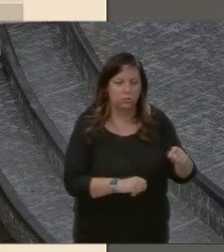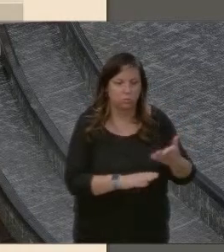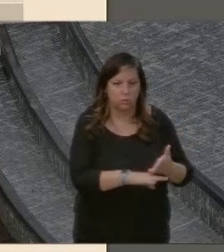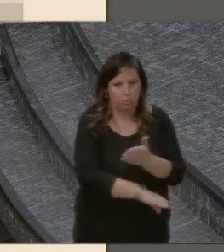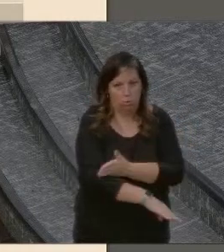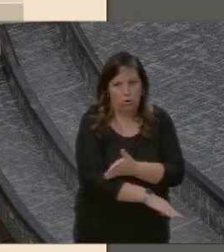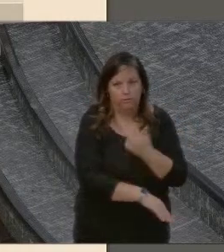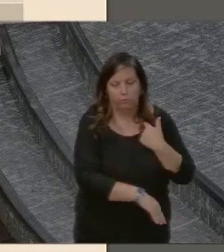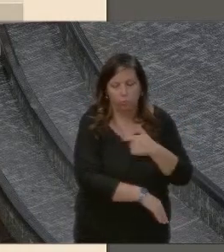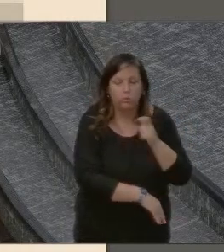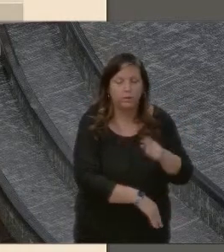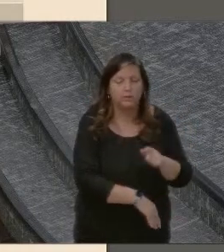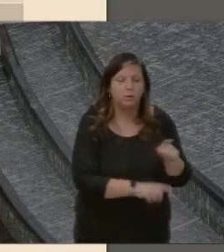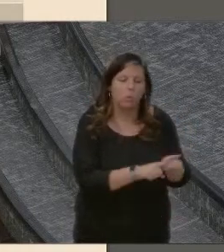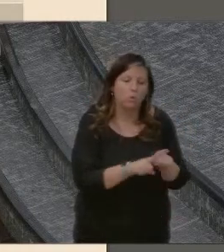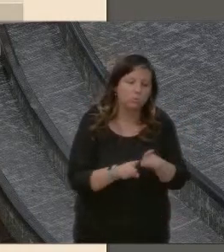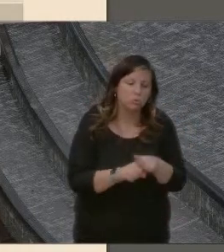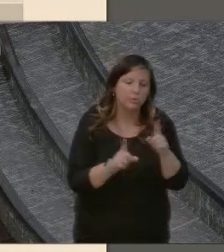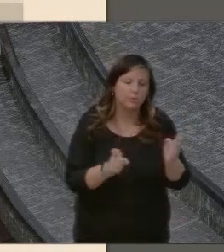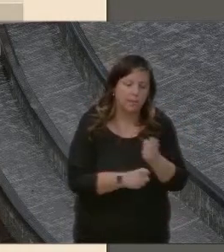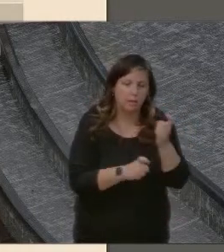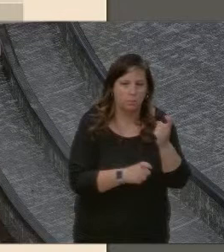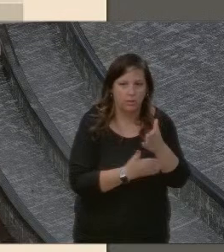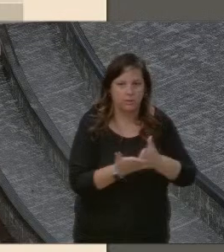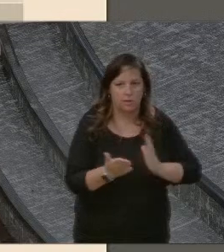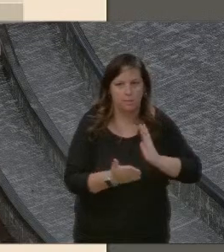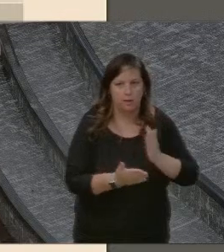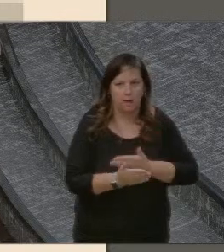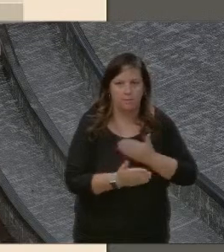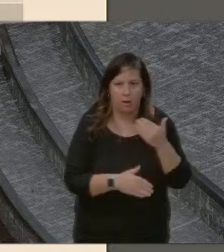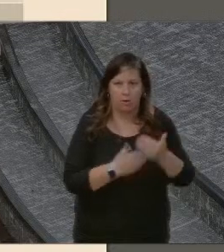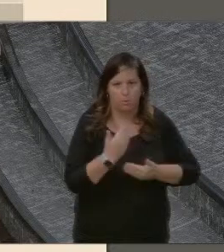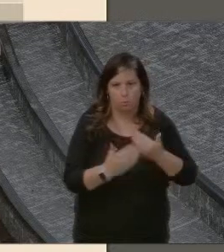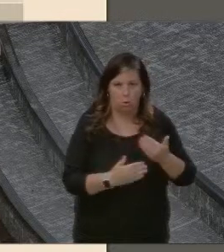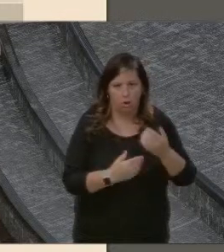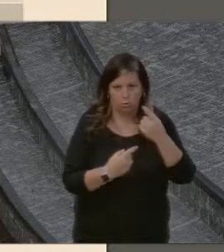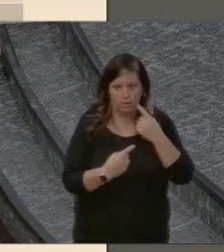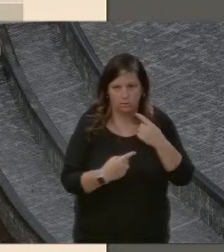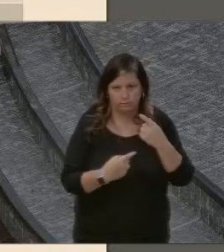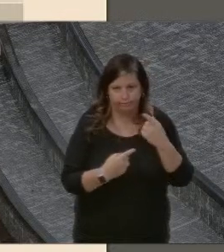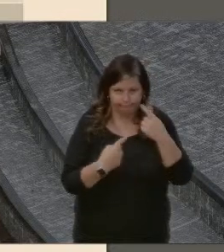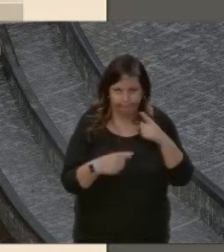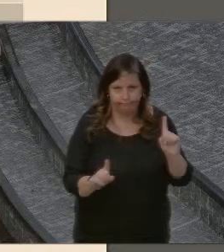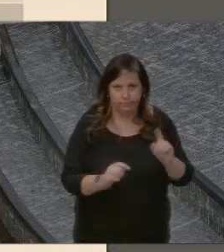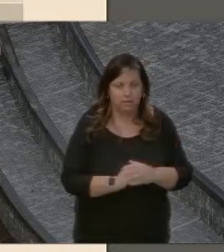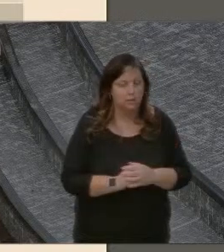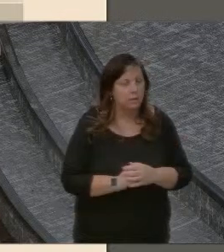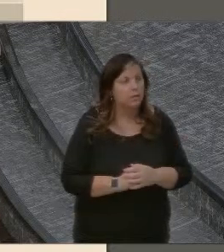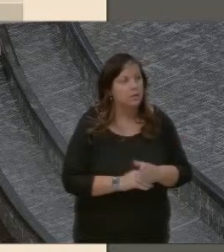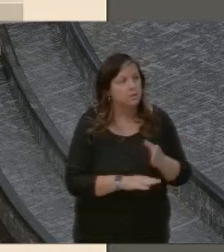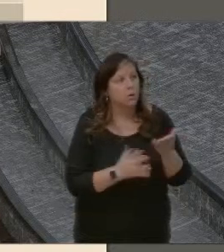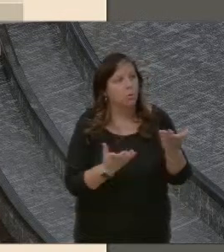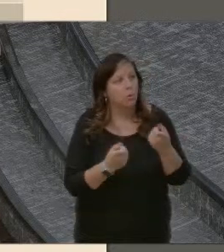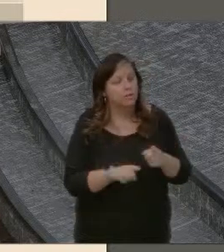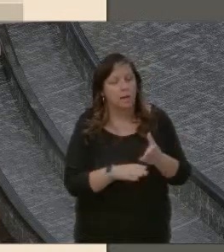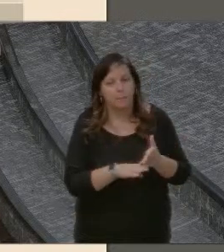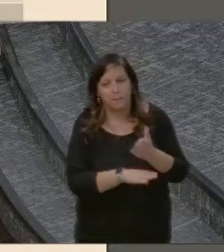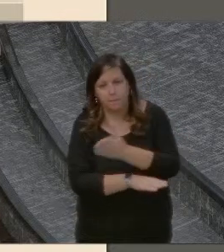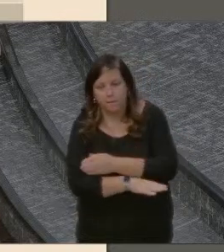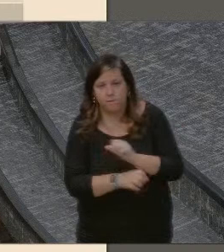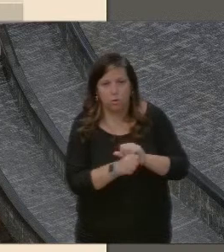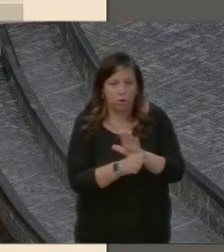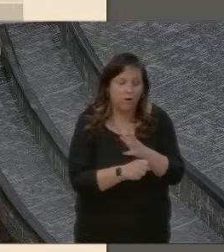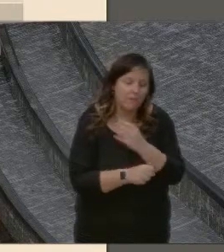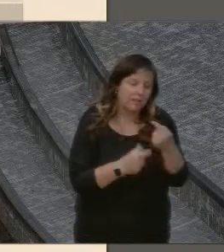of the progress. So if we look at what's happening prior to COVID and COVID, students